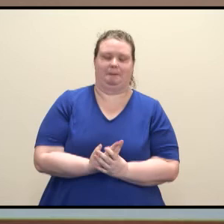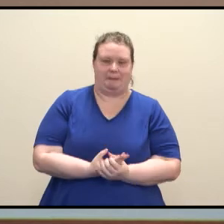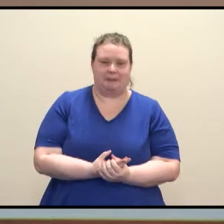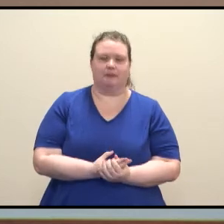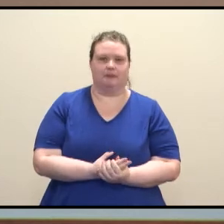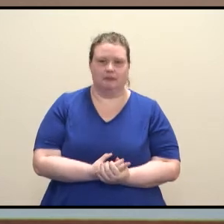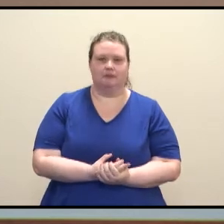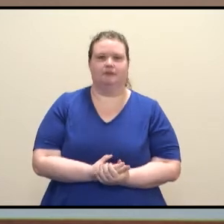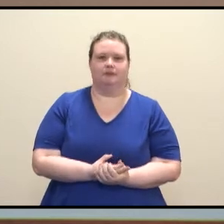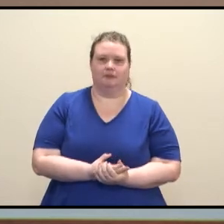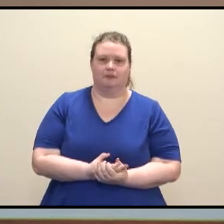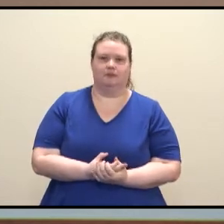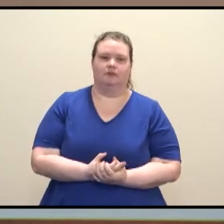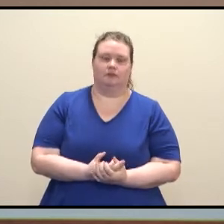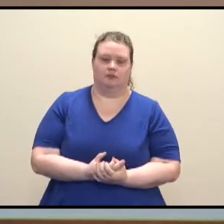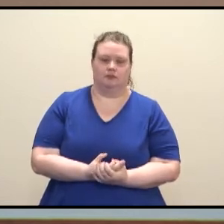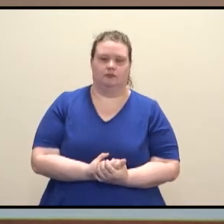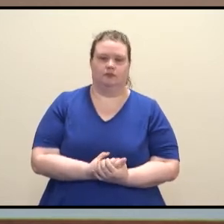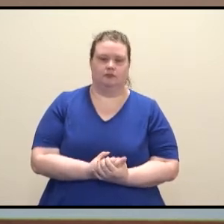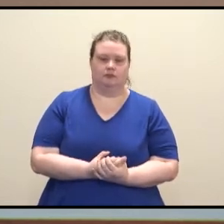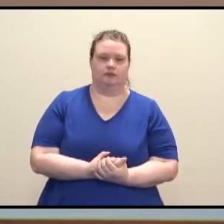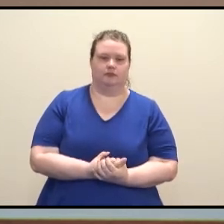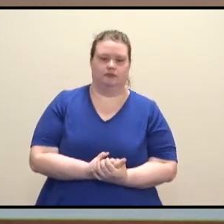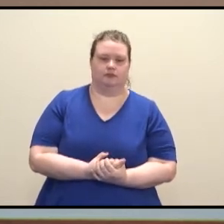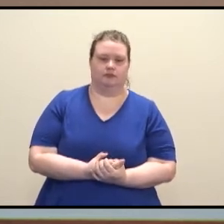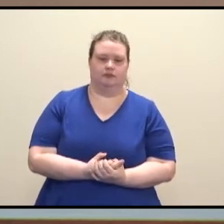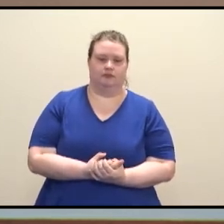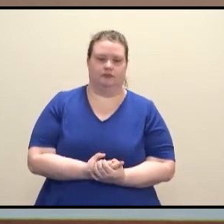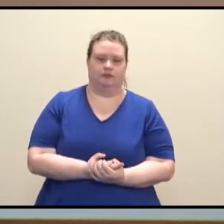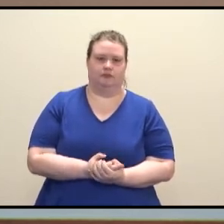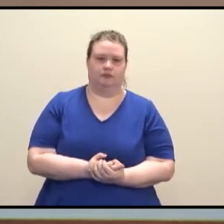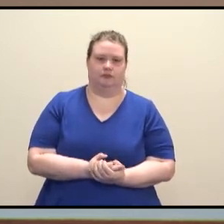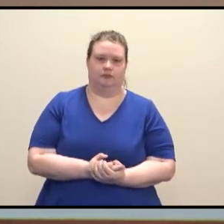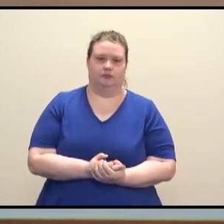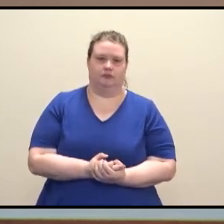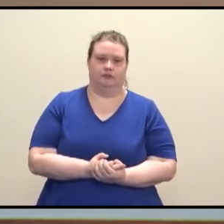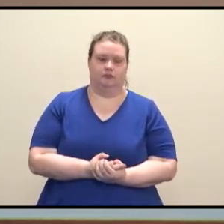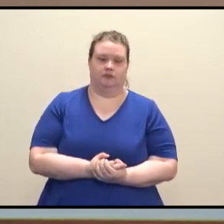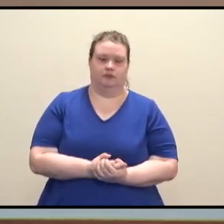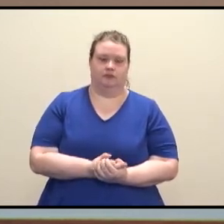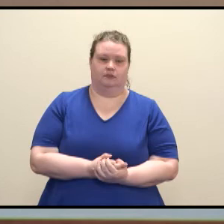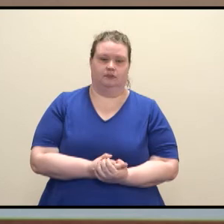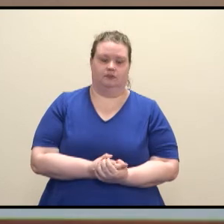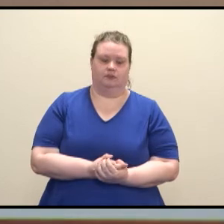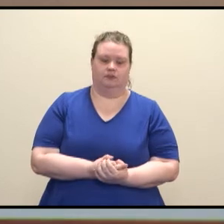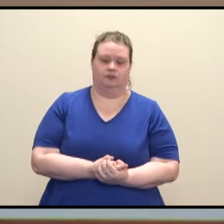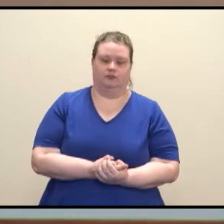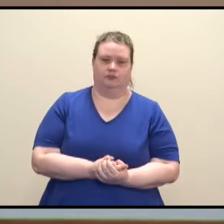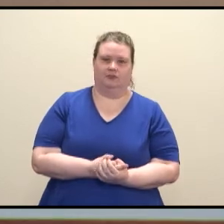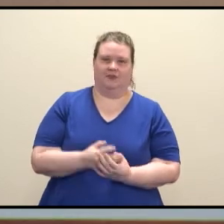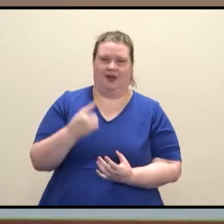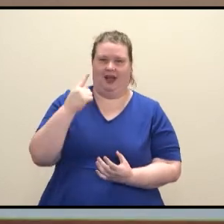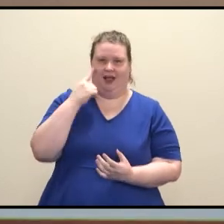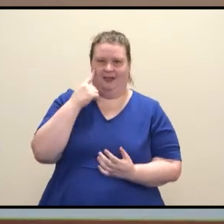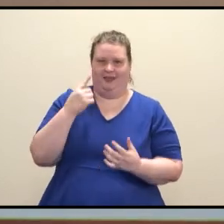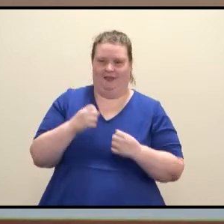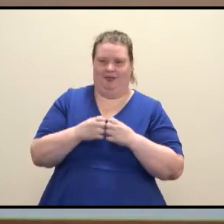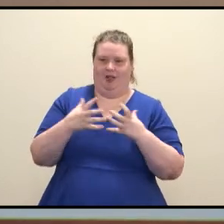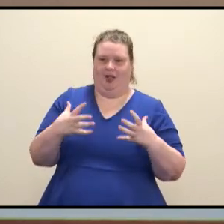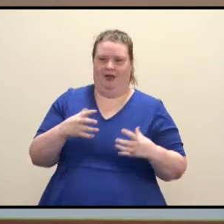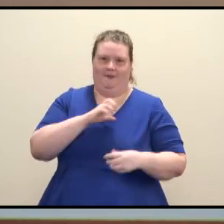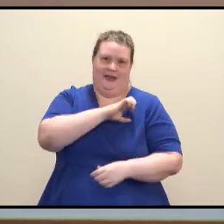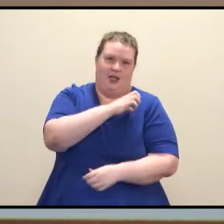I think that there is really a lot of great energy. There's a lot of